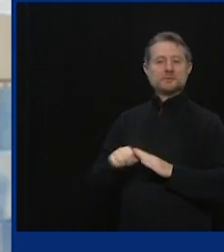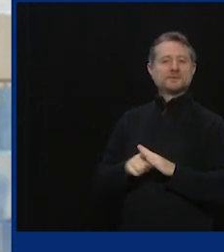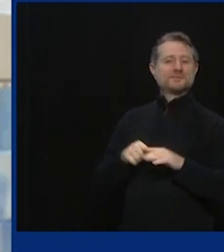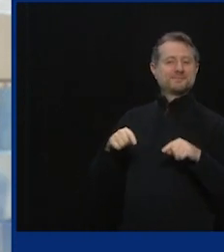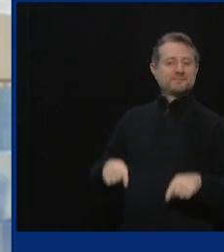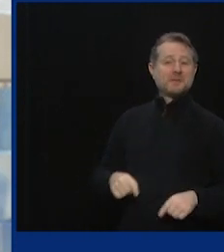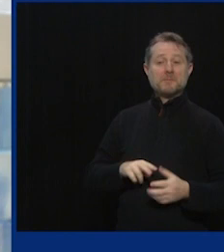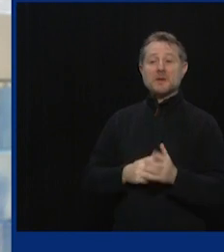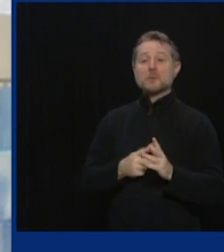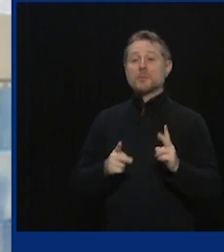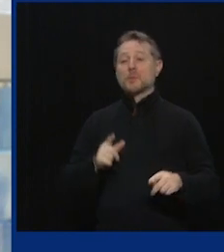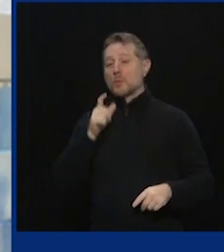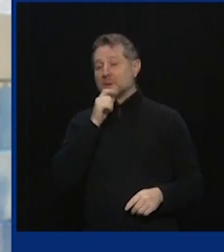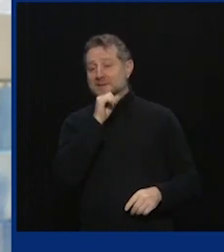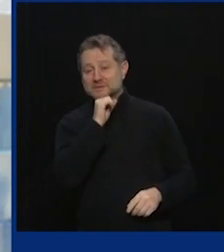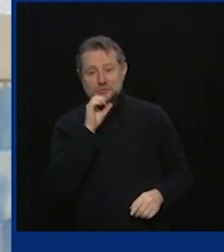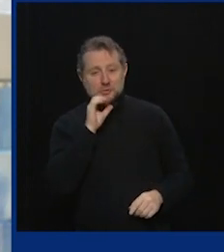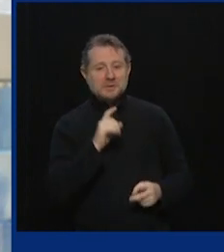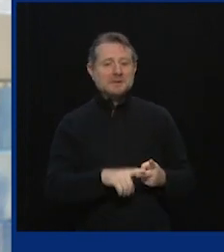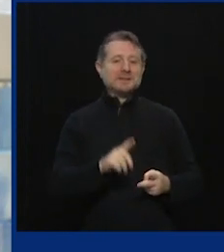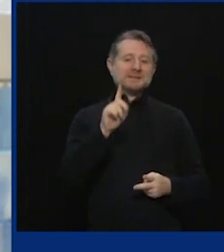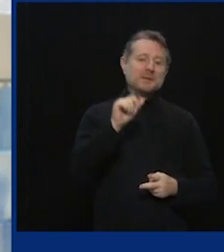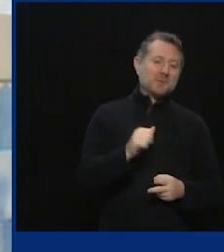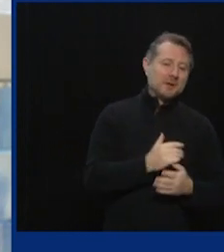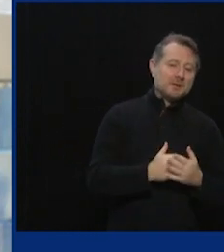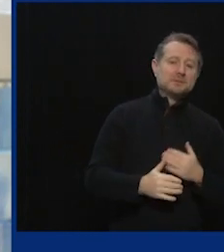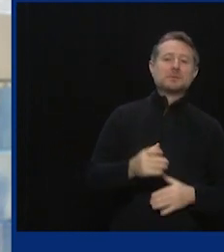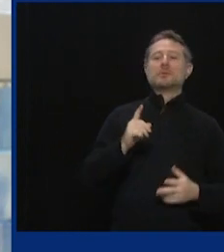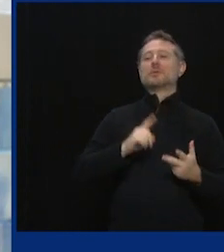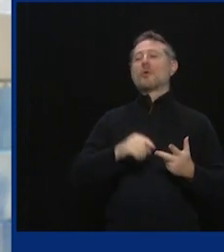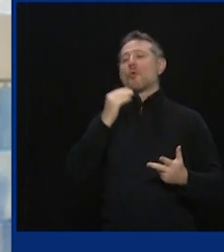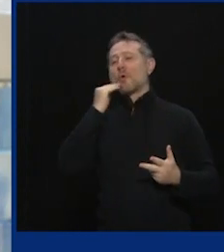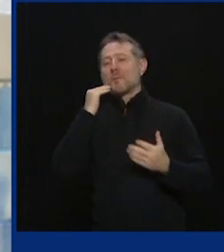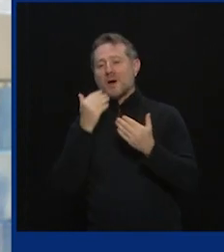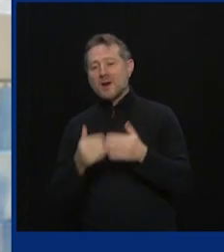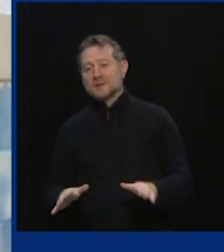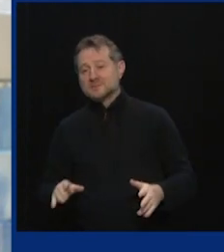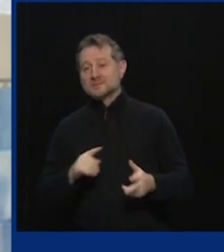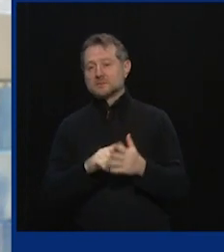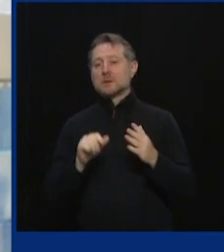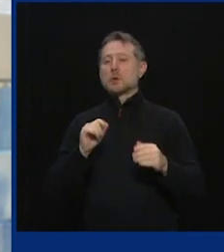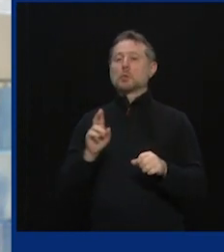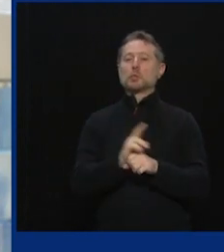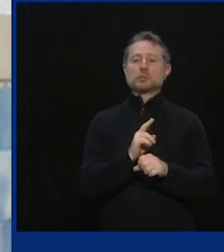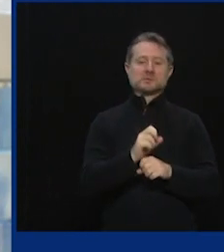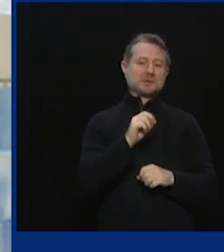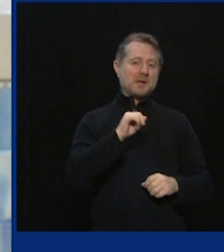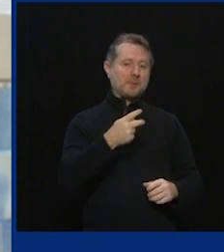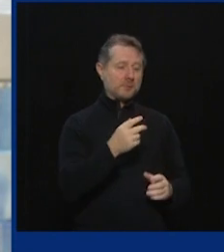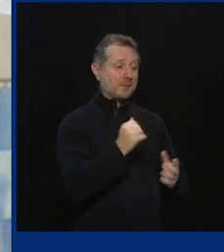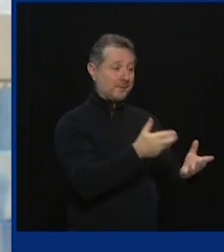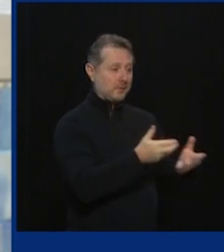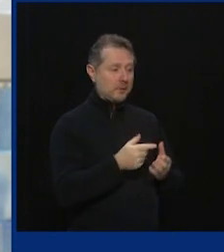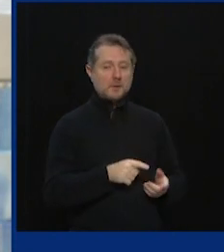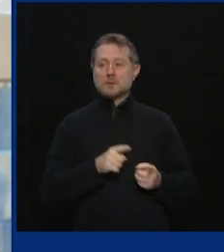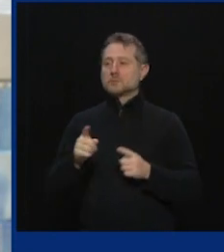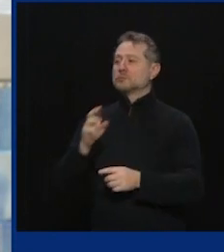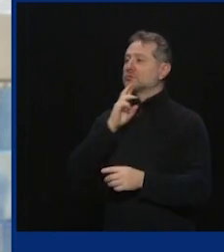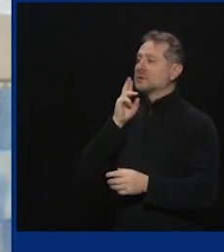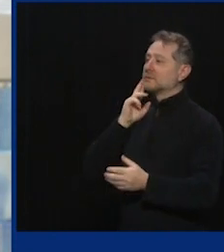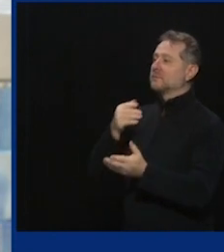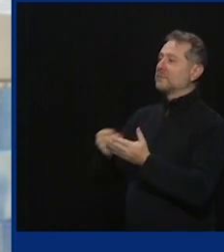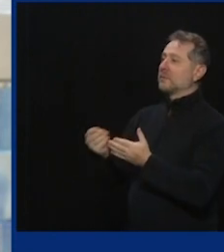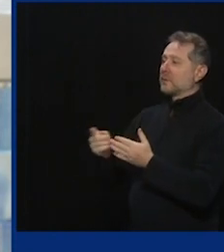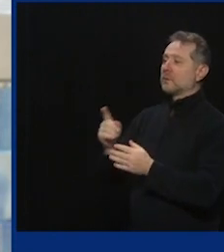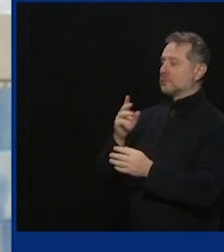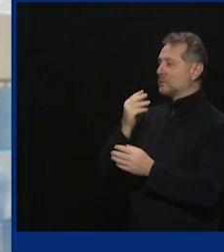homeless, elderly, and disabled SNAP recipients to use their benefits to purchase prepared and hot food from participating restaurants. That'll make sure those who are the